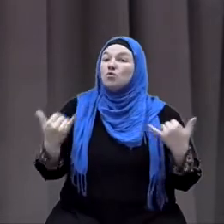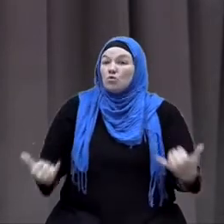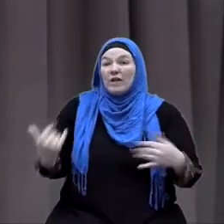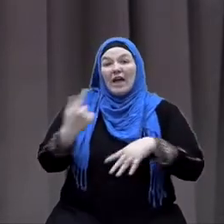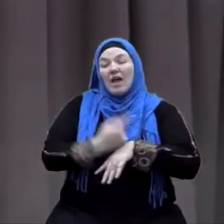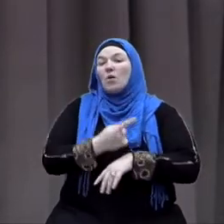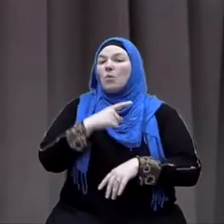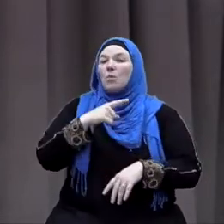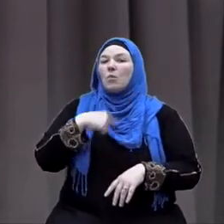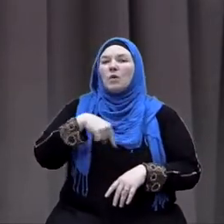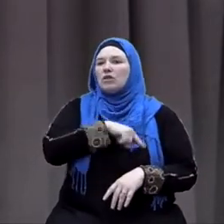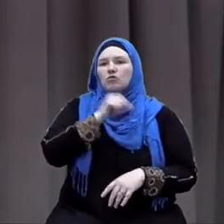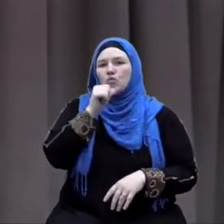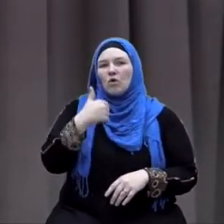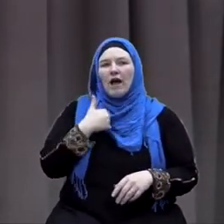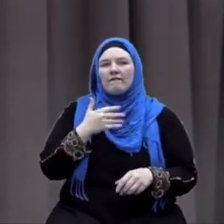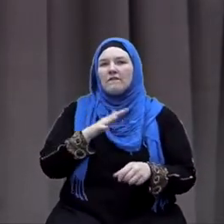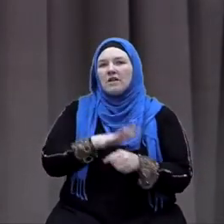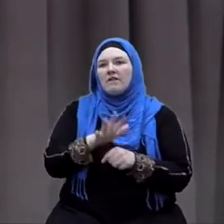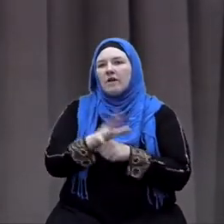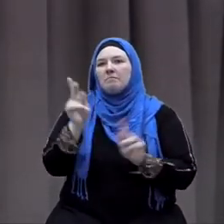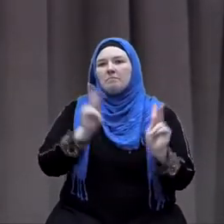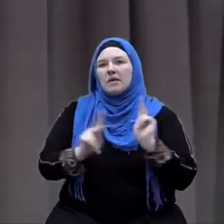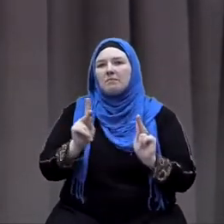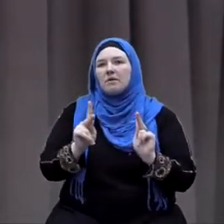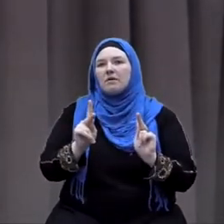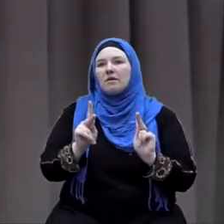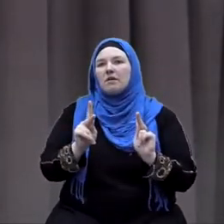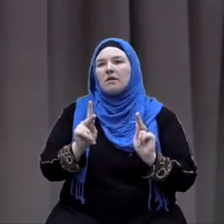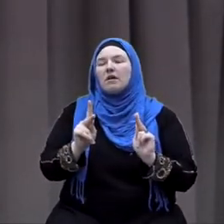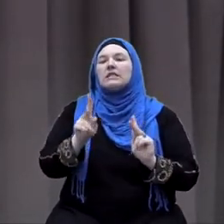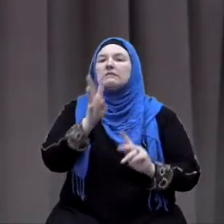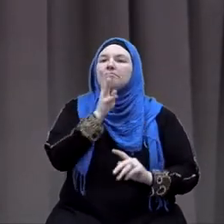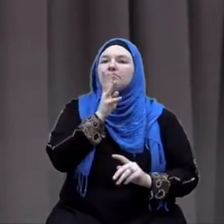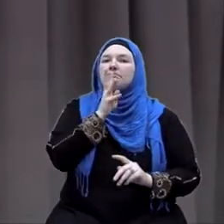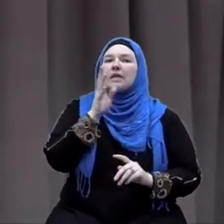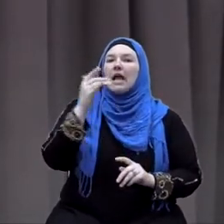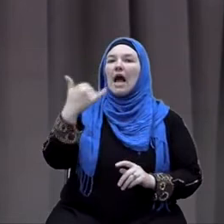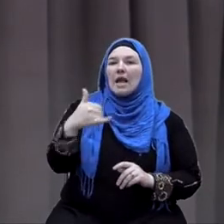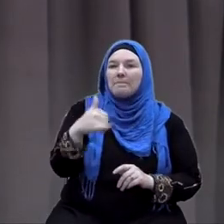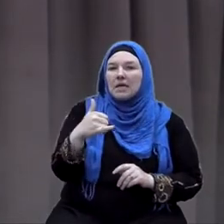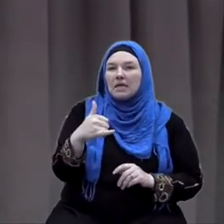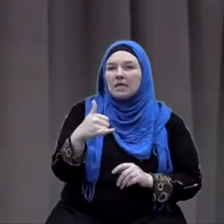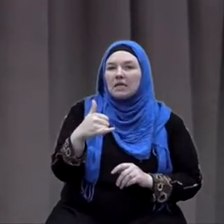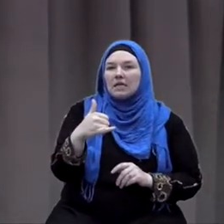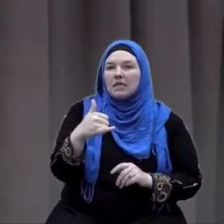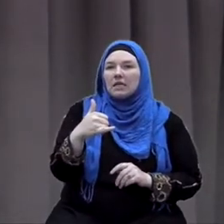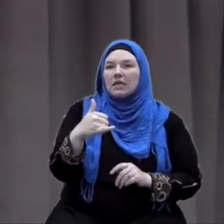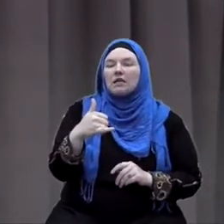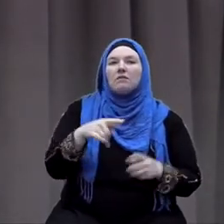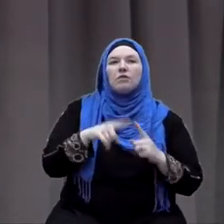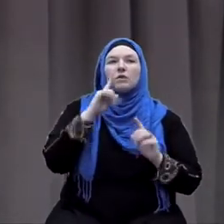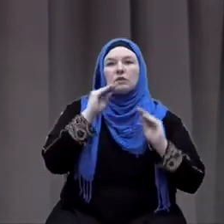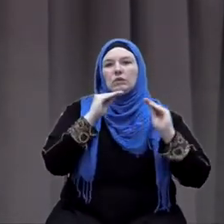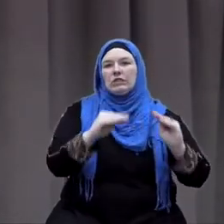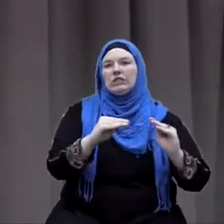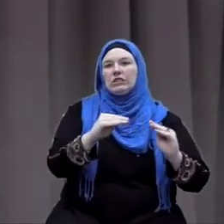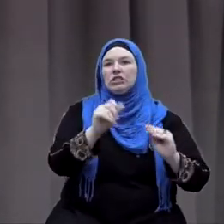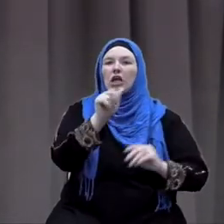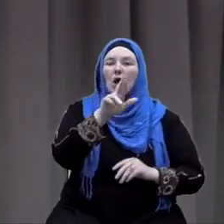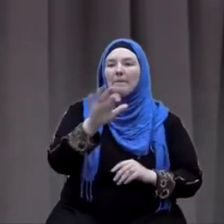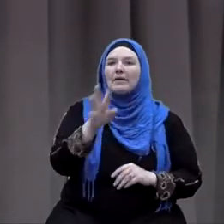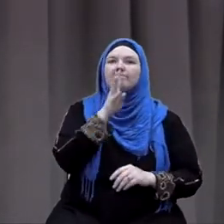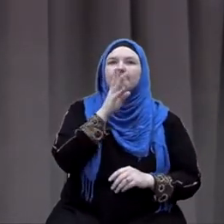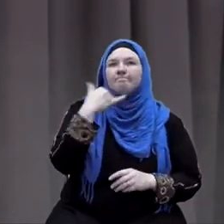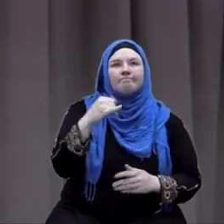to stand up and teach Arabic for non-Arabic speakers. So we have to do everything in English to accommodate